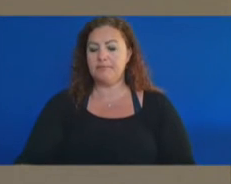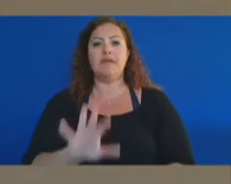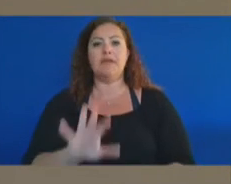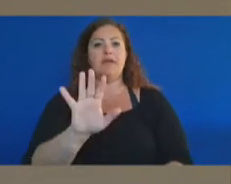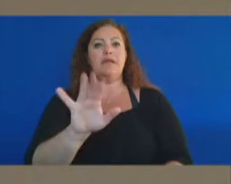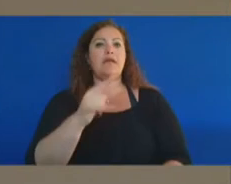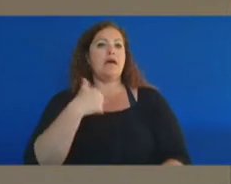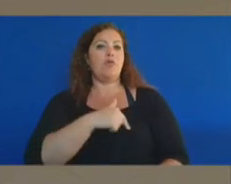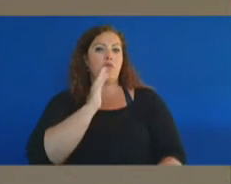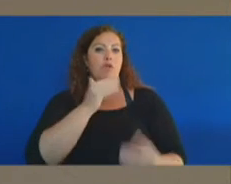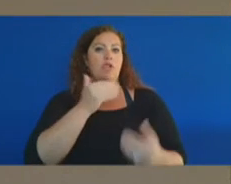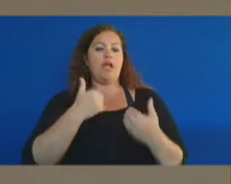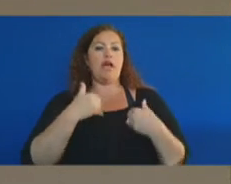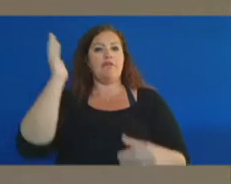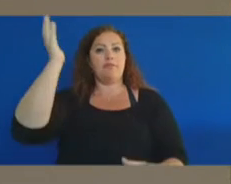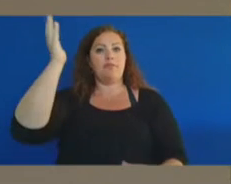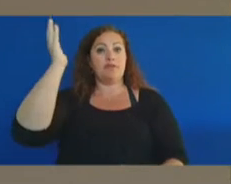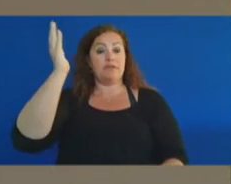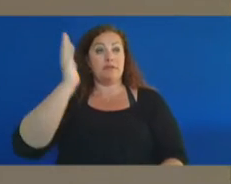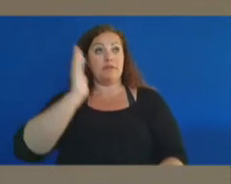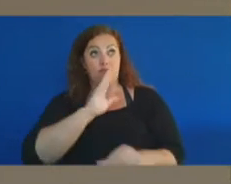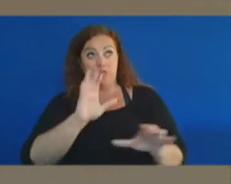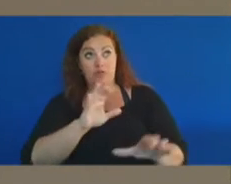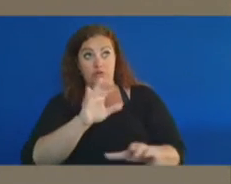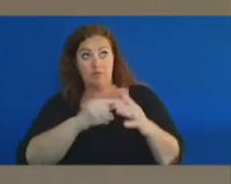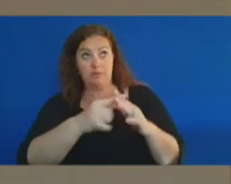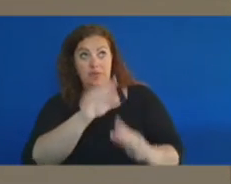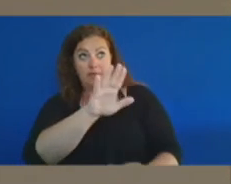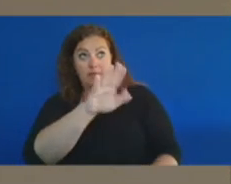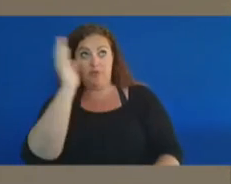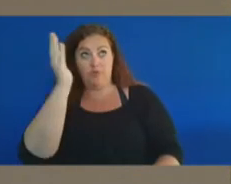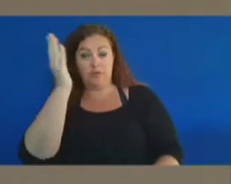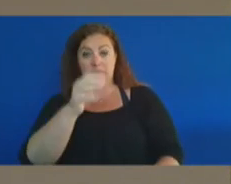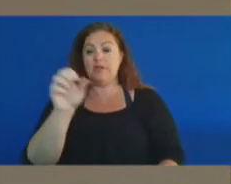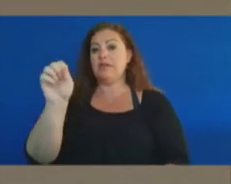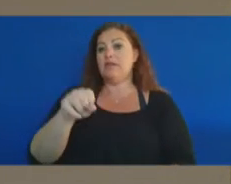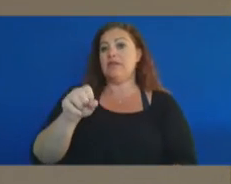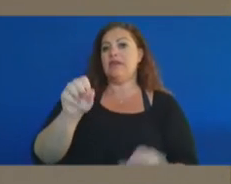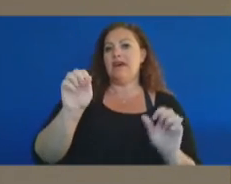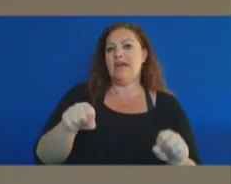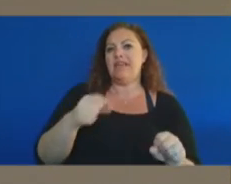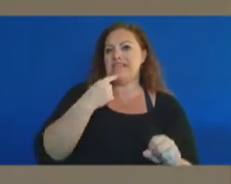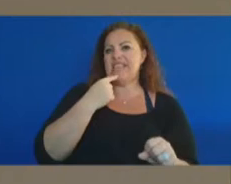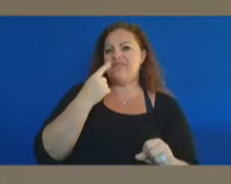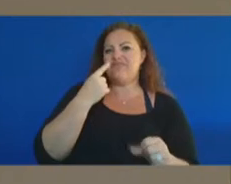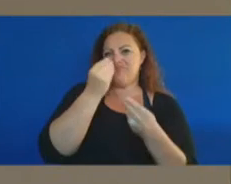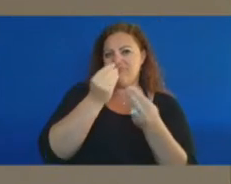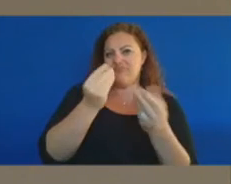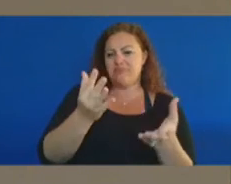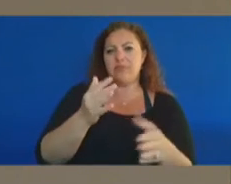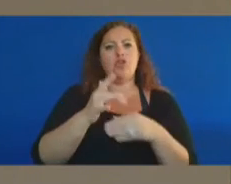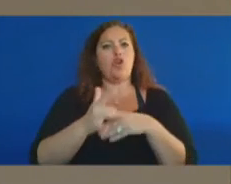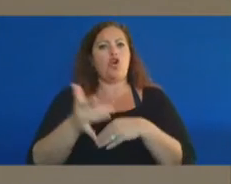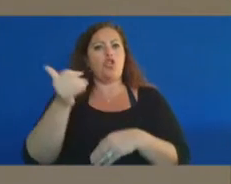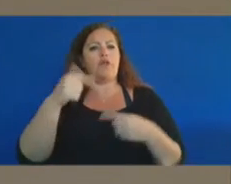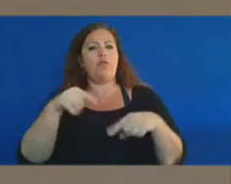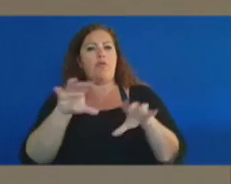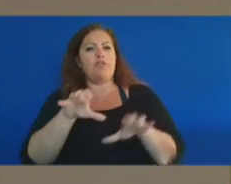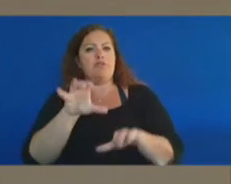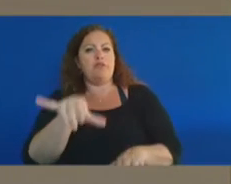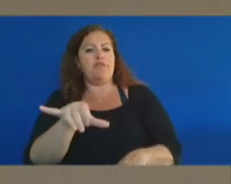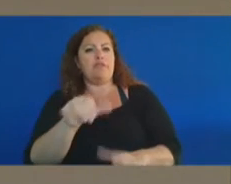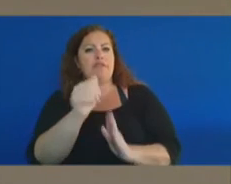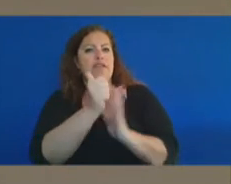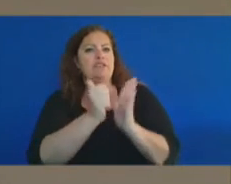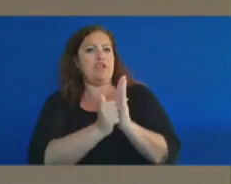f are you going to do this at the beginning of your presentation yeah I can I can kind of give us an update where we are earlier as we were reviewing this agenda many